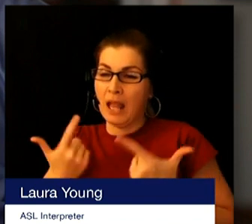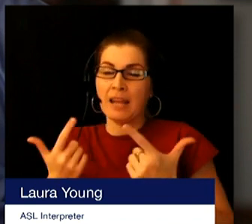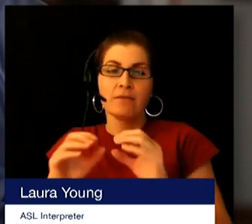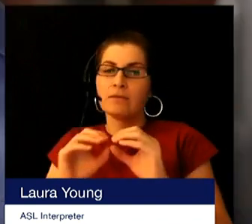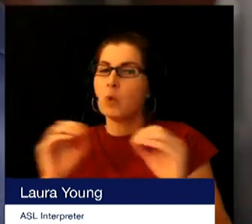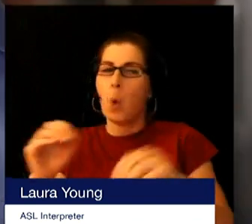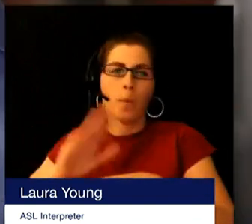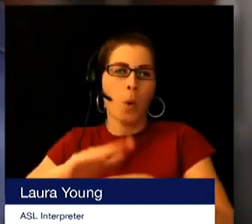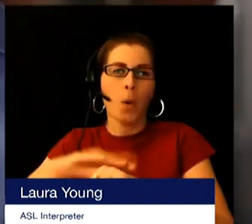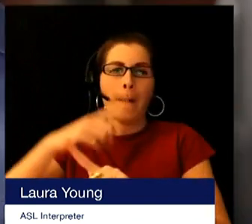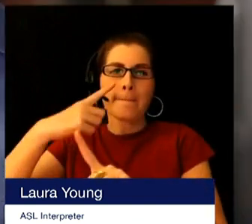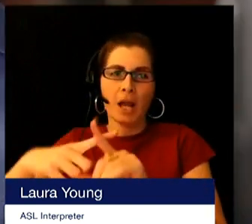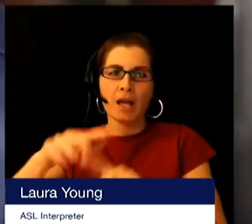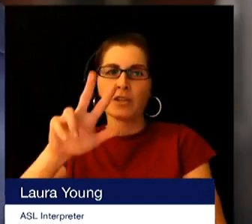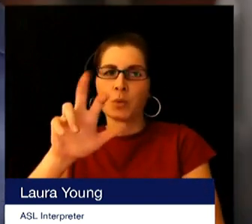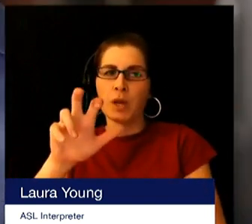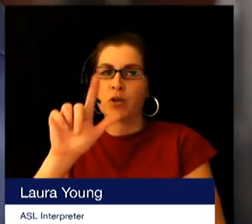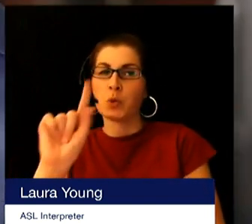years.